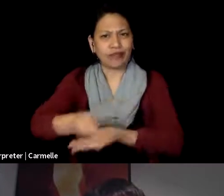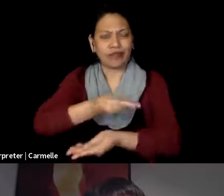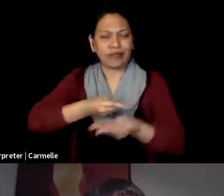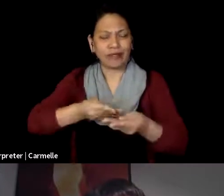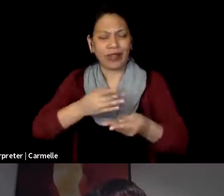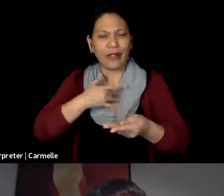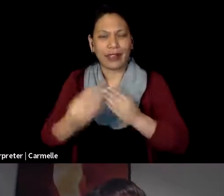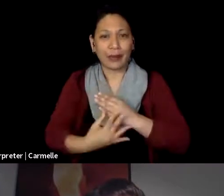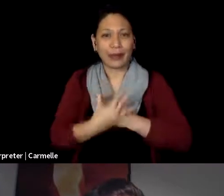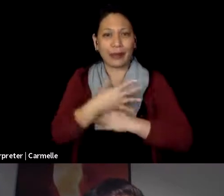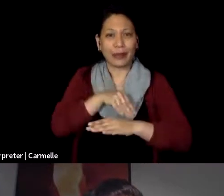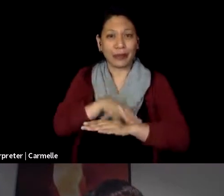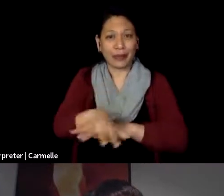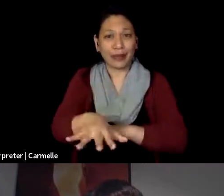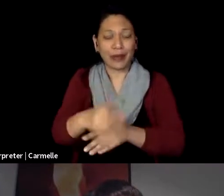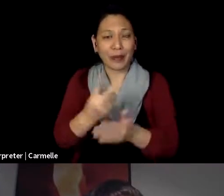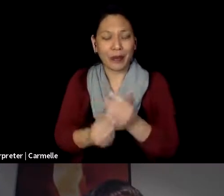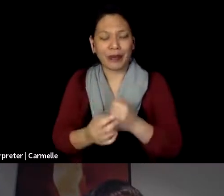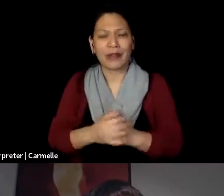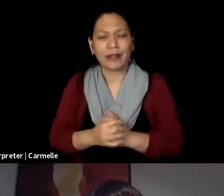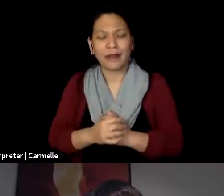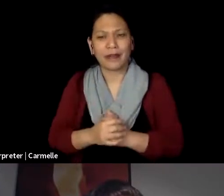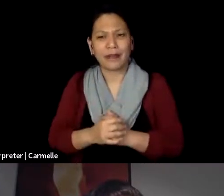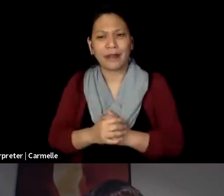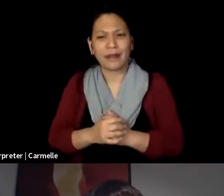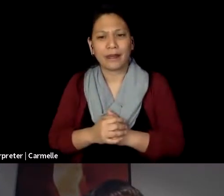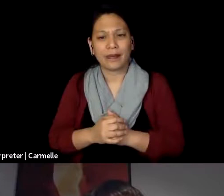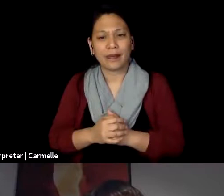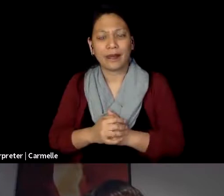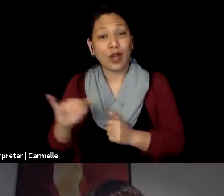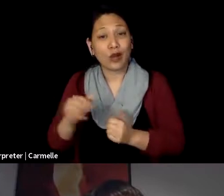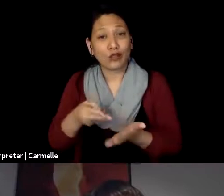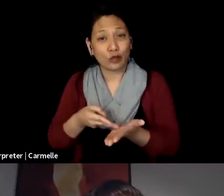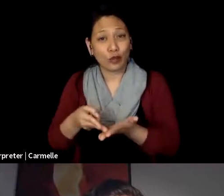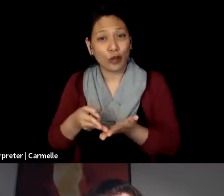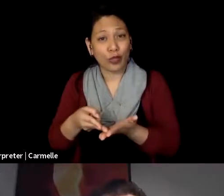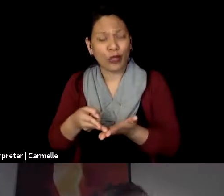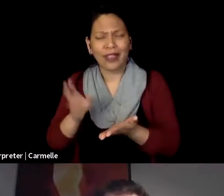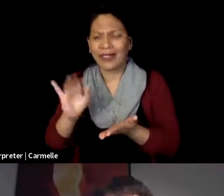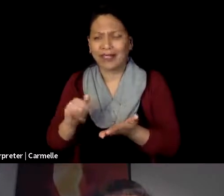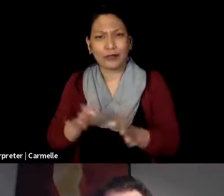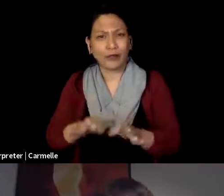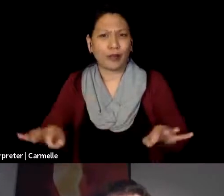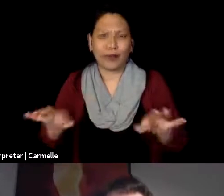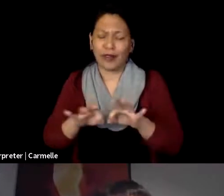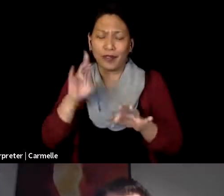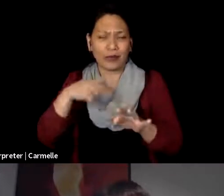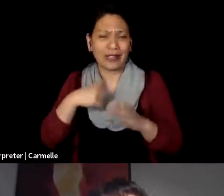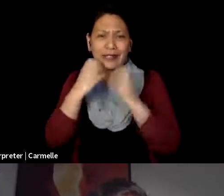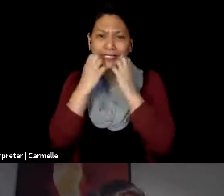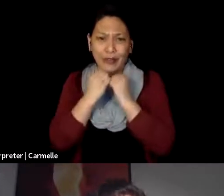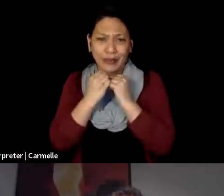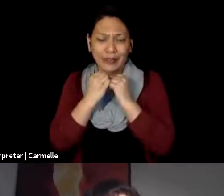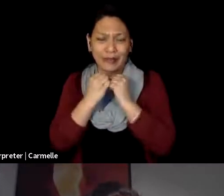making. And I also think that truth is something that I hold to be sacred. But I also